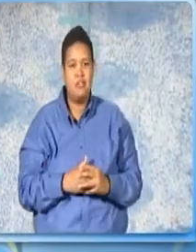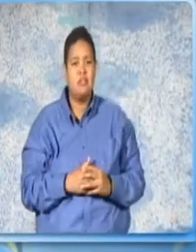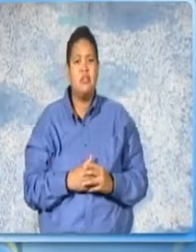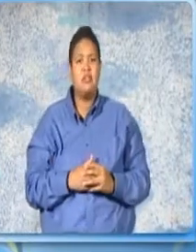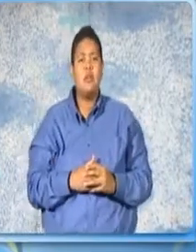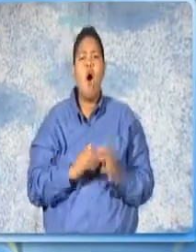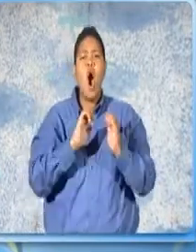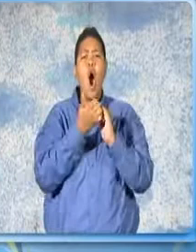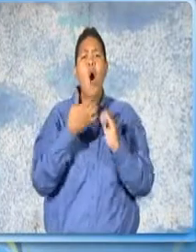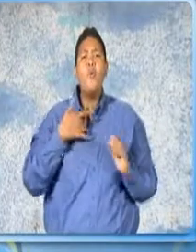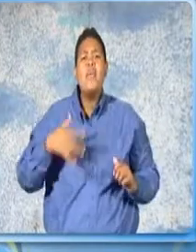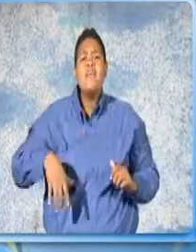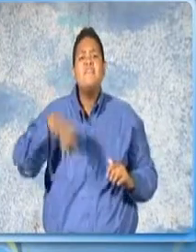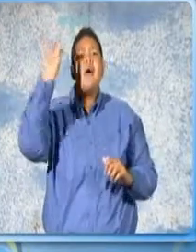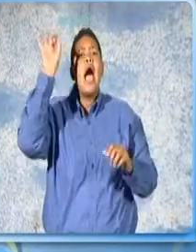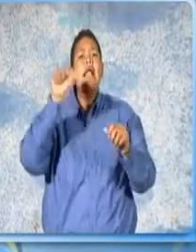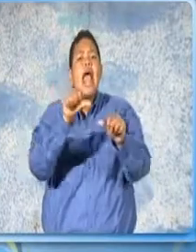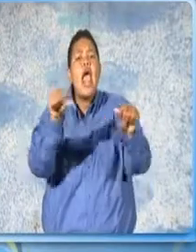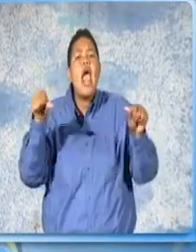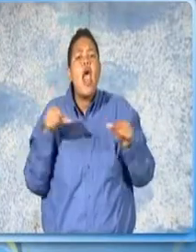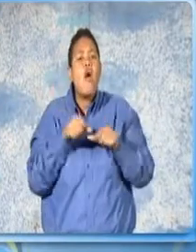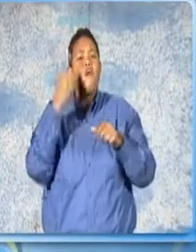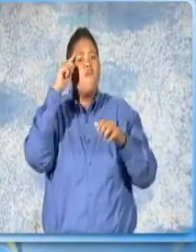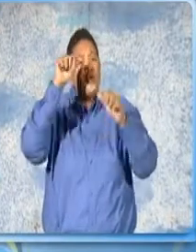How do we find the area of a shape?